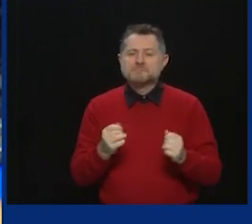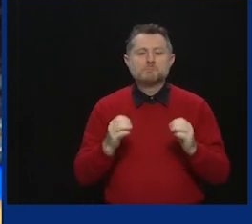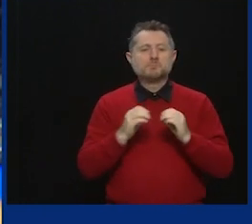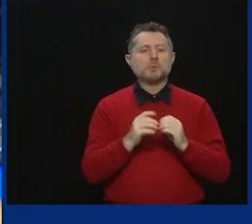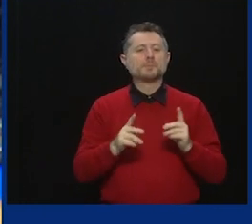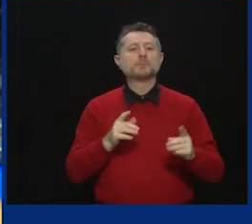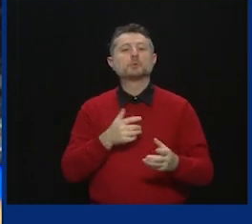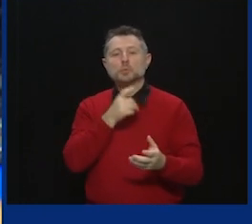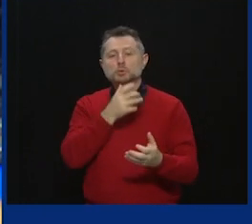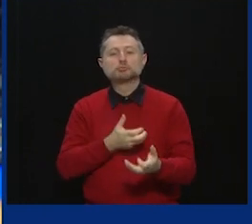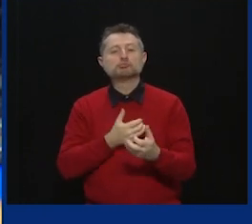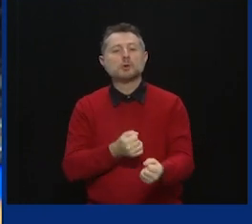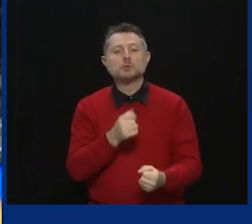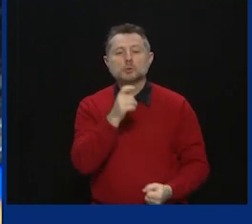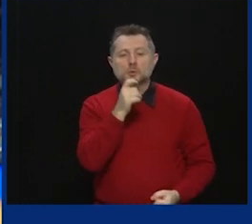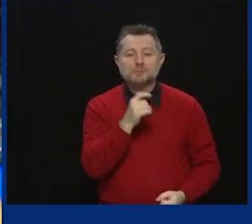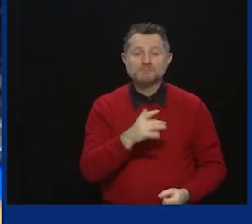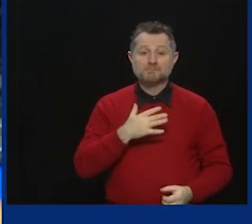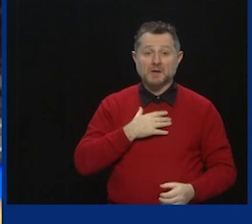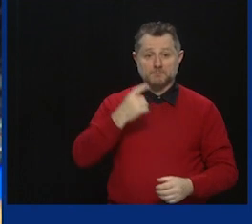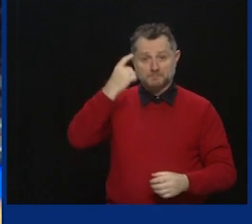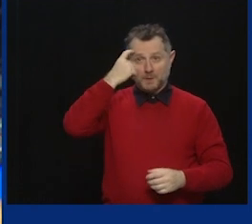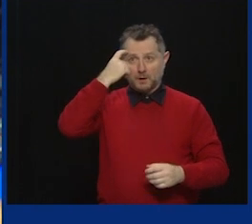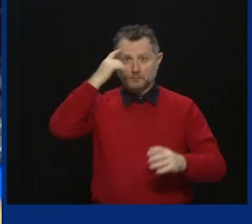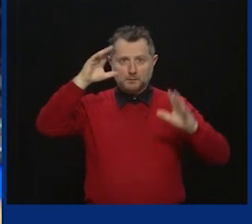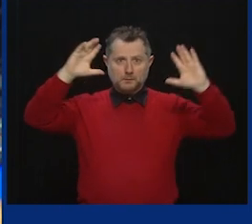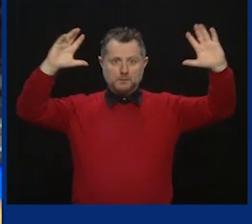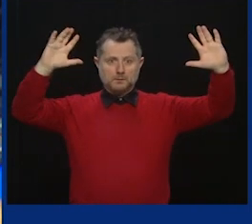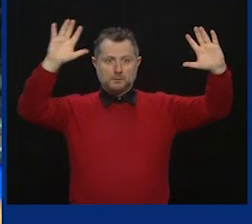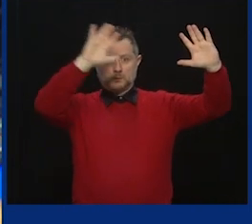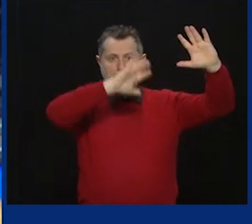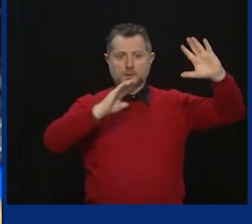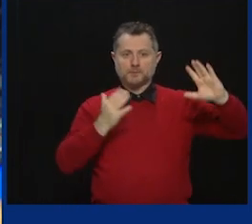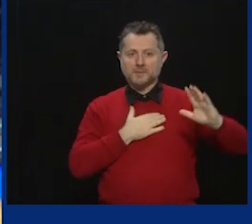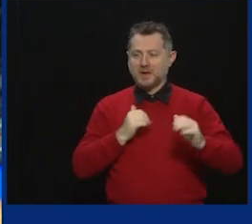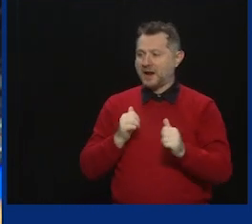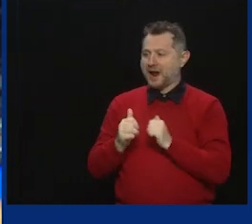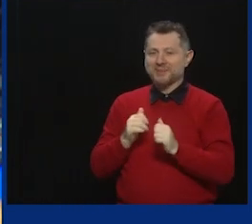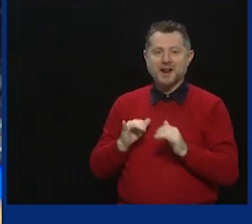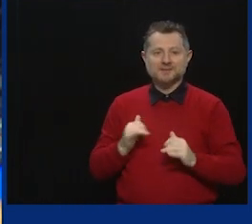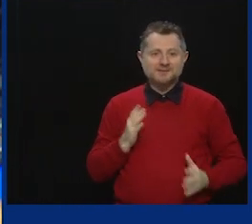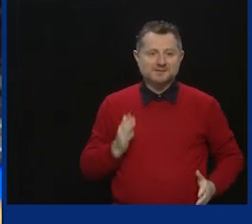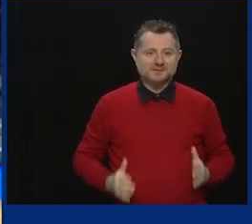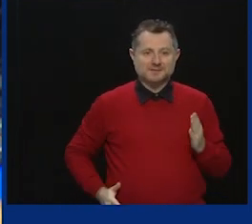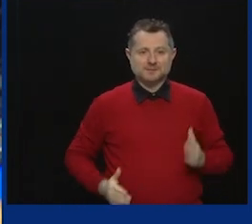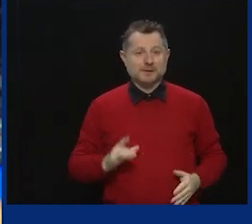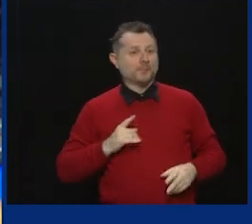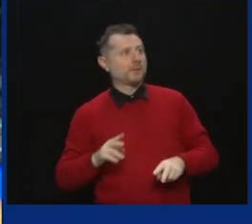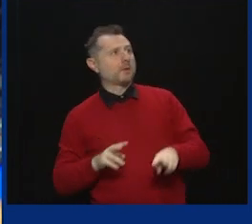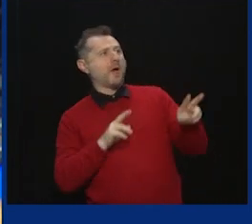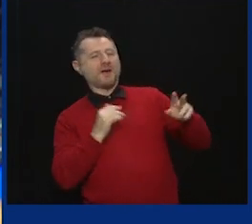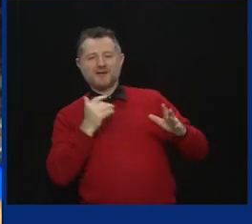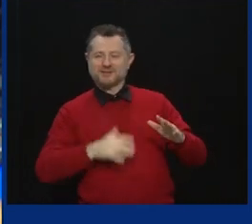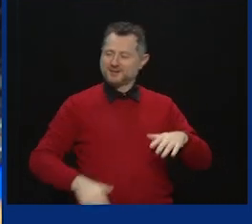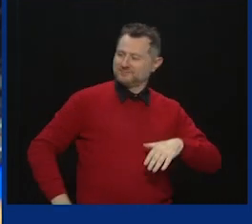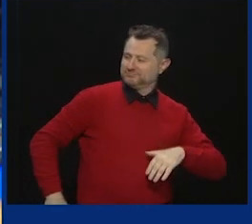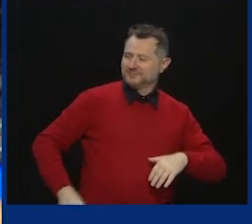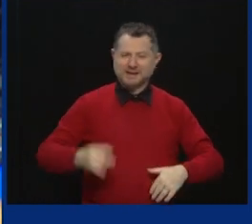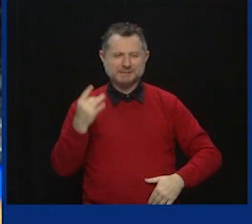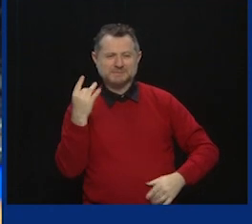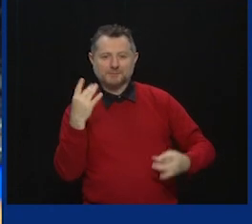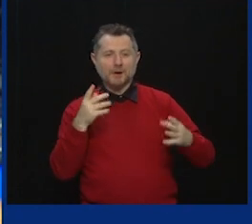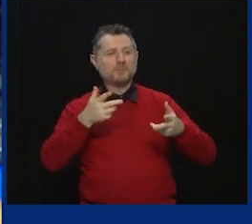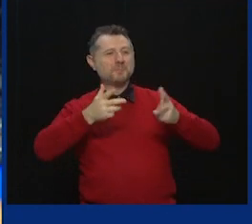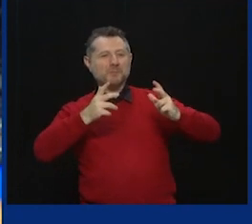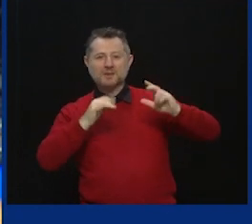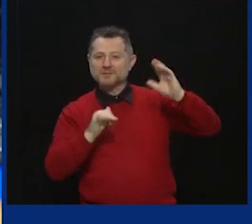ambassadors? In my mind, those are our superstar athletes, the people we look up to, the people who do things like play basketball in a